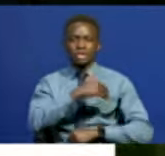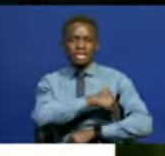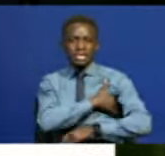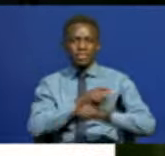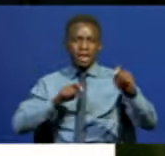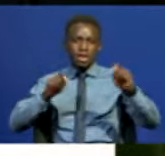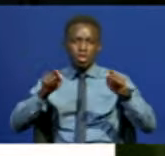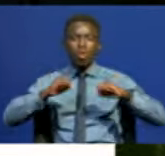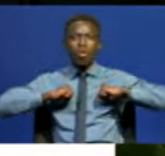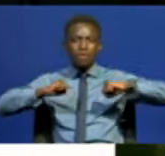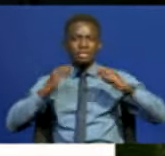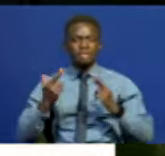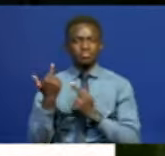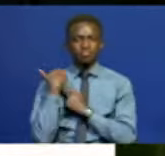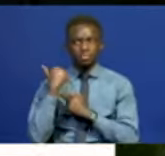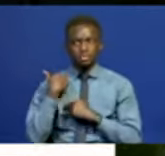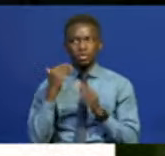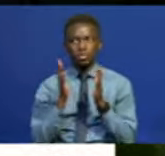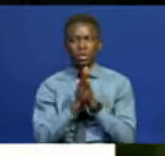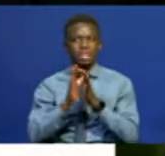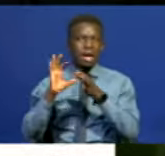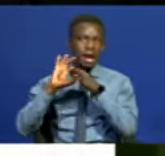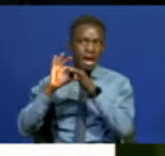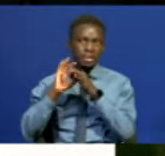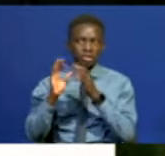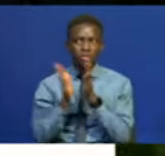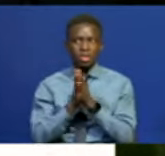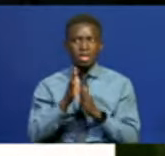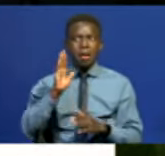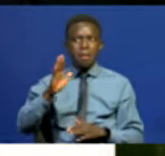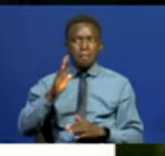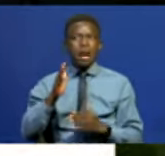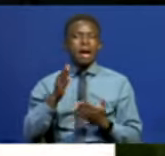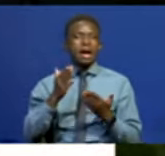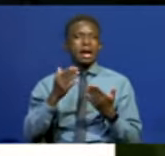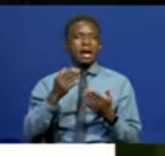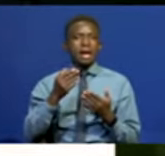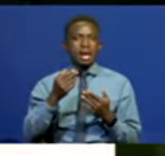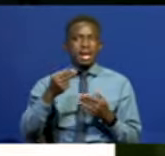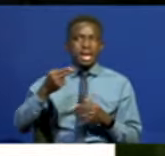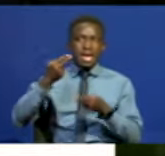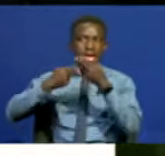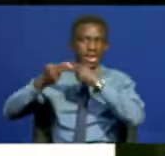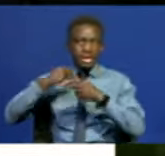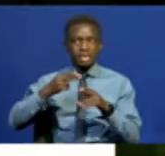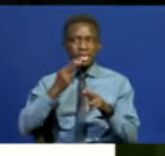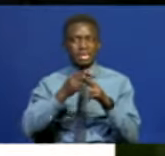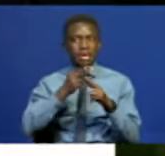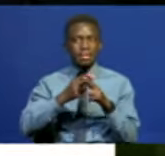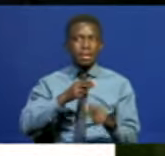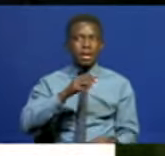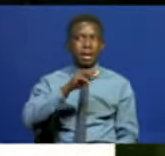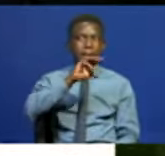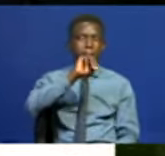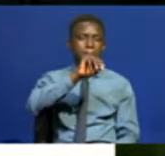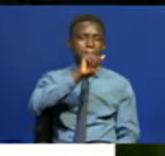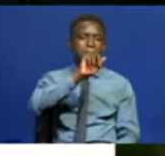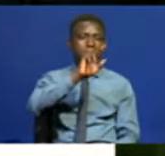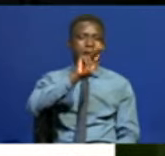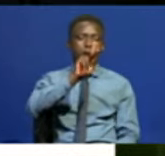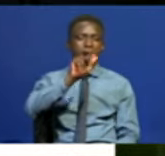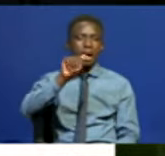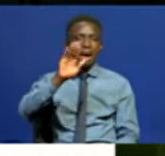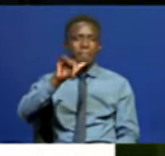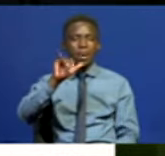of Culture, Arts and Heritage. His name is quite a mouthful. Lemi Ojeremwiya Mark Abayo